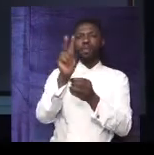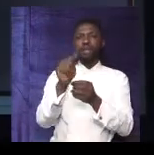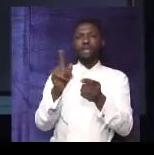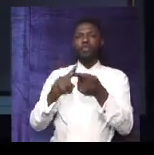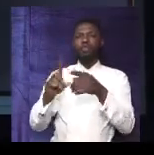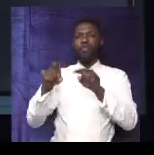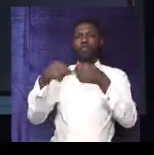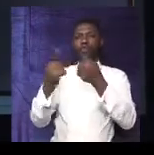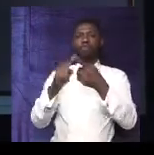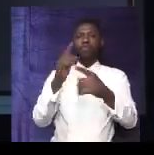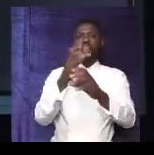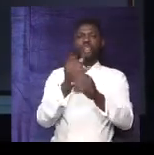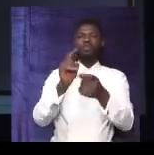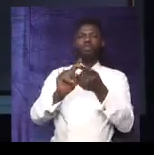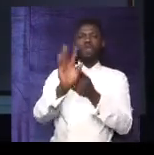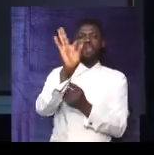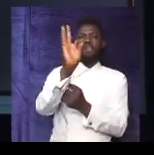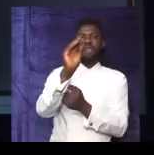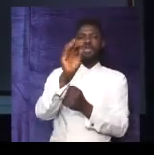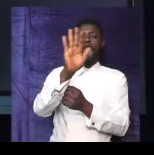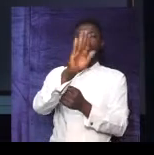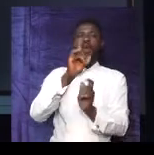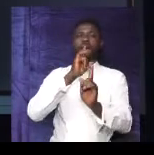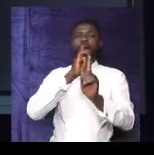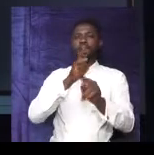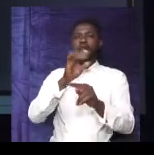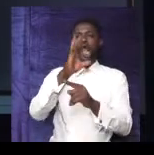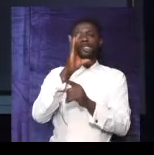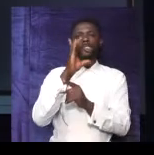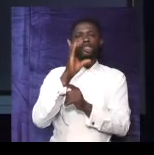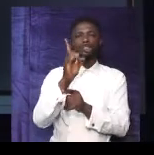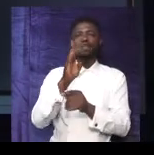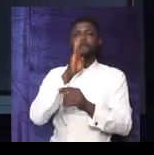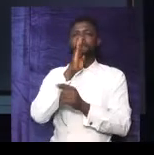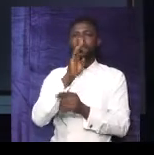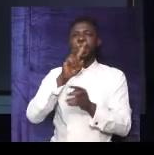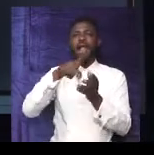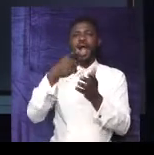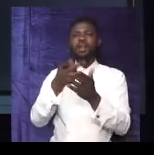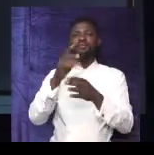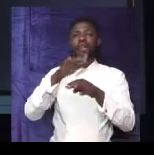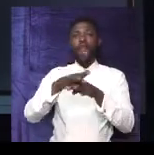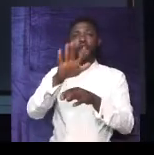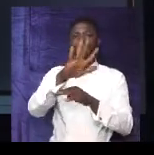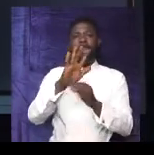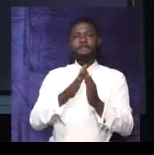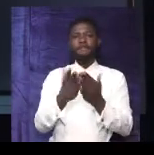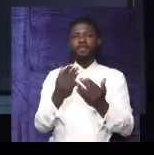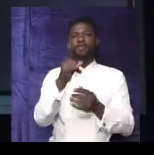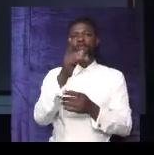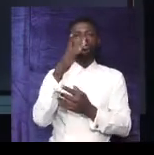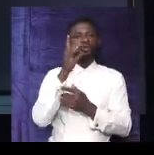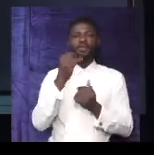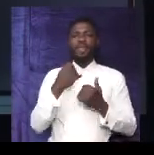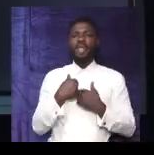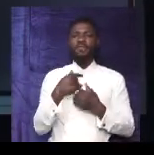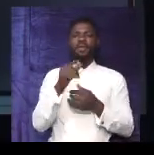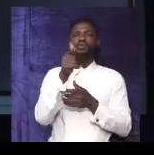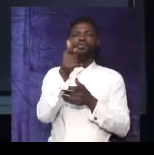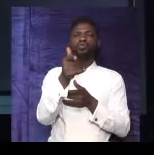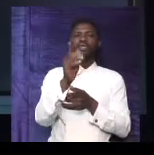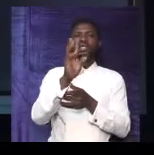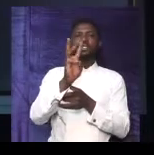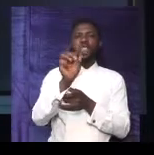need to go to get to 90? Your answer should be arriving on your books by now. You should